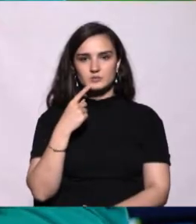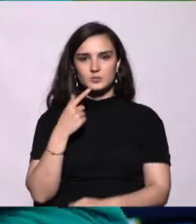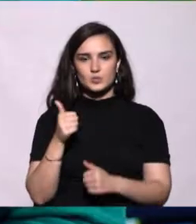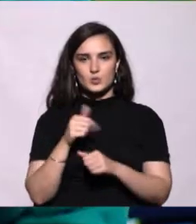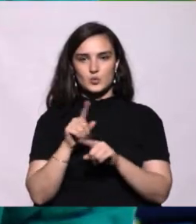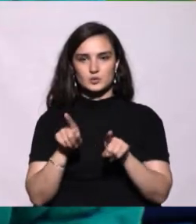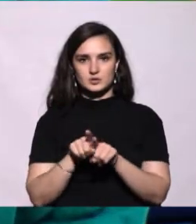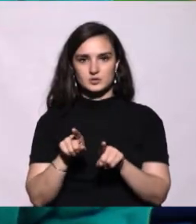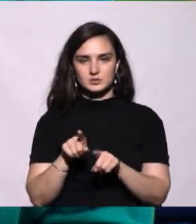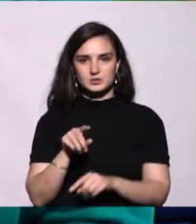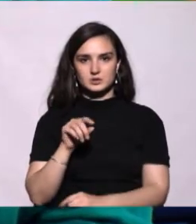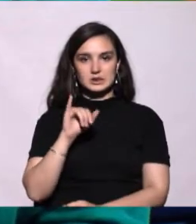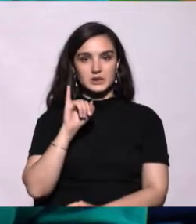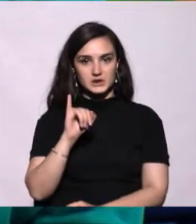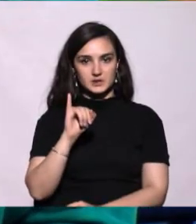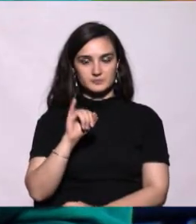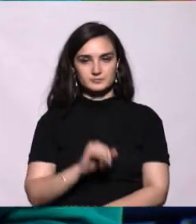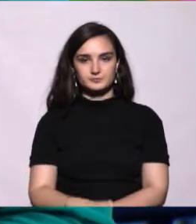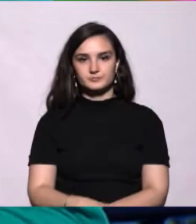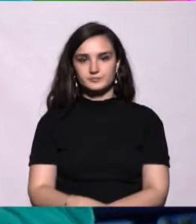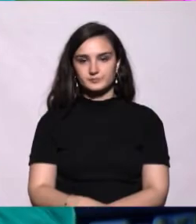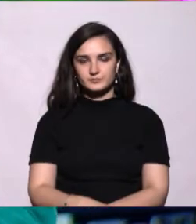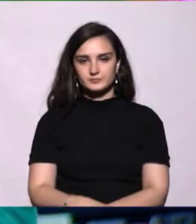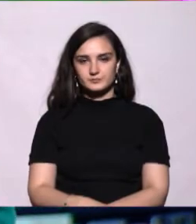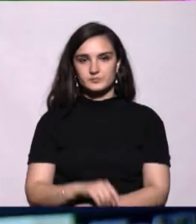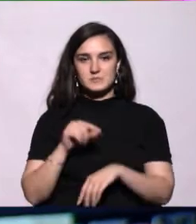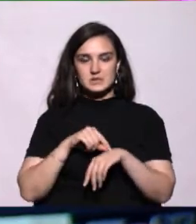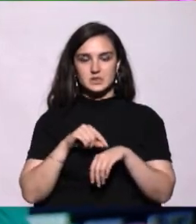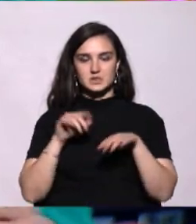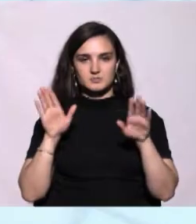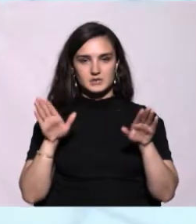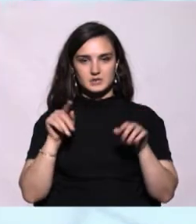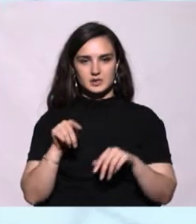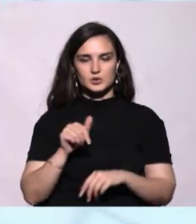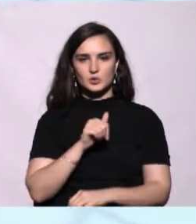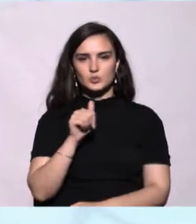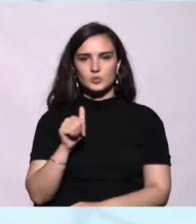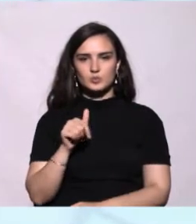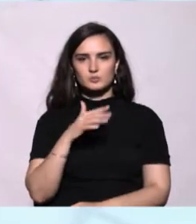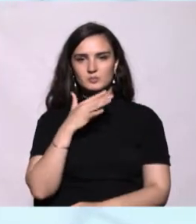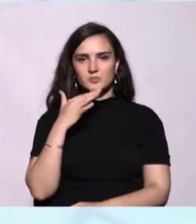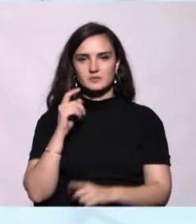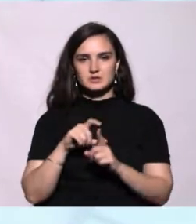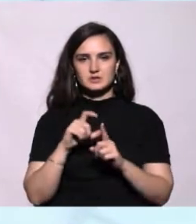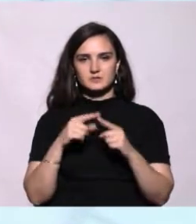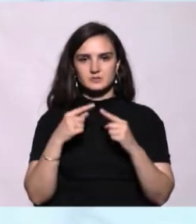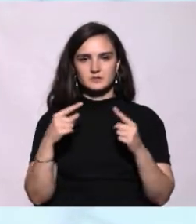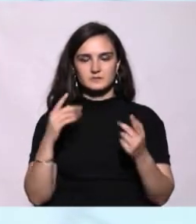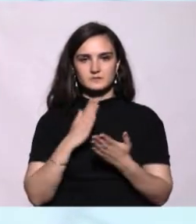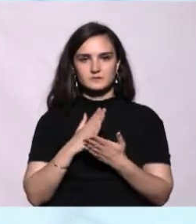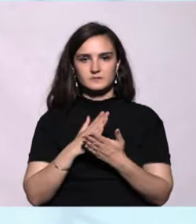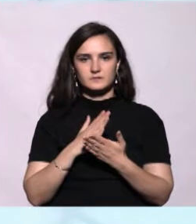as E, E, insect. However, there are some words